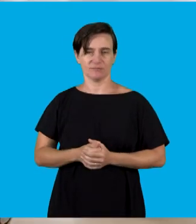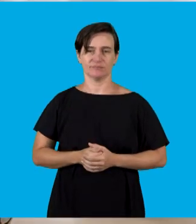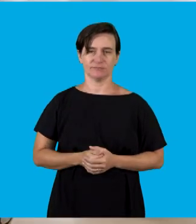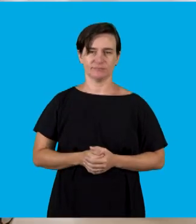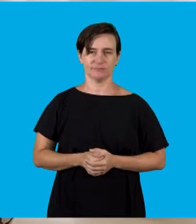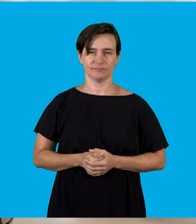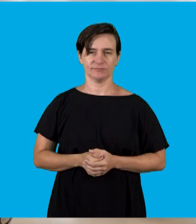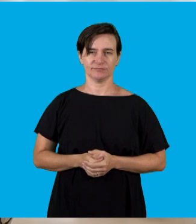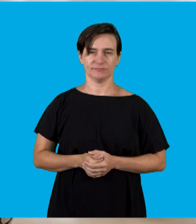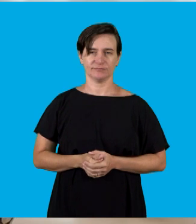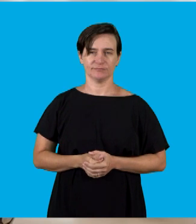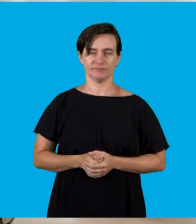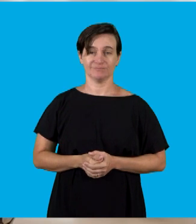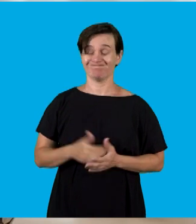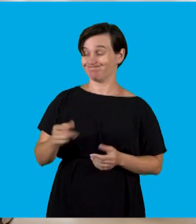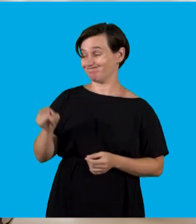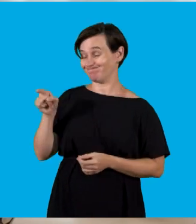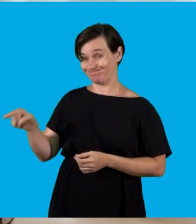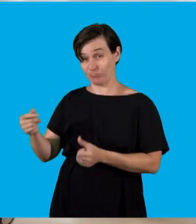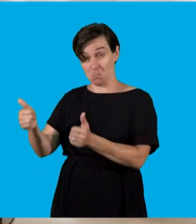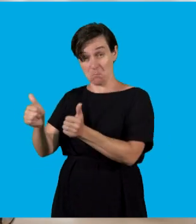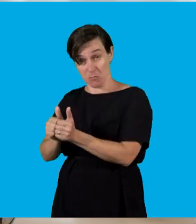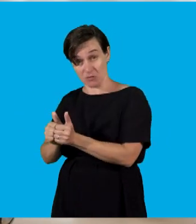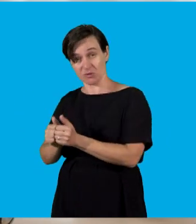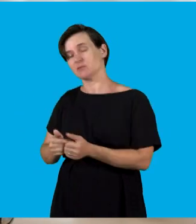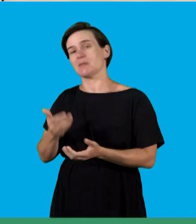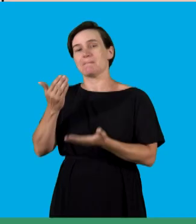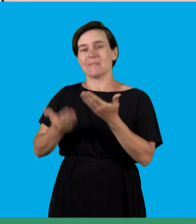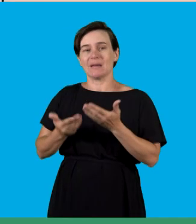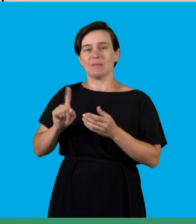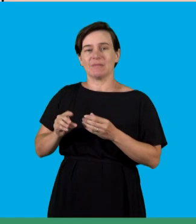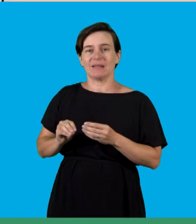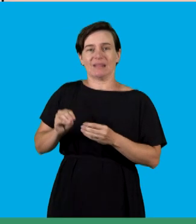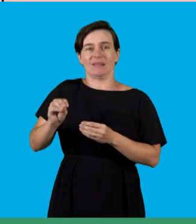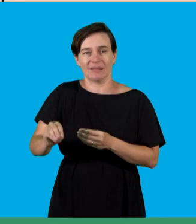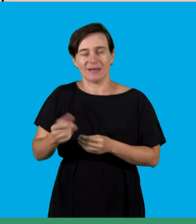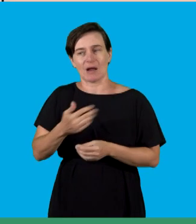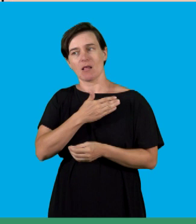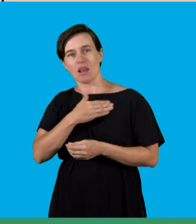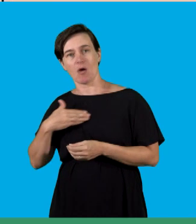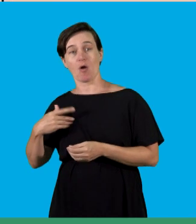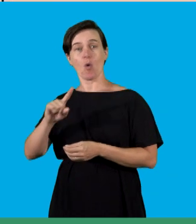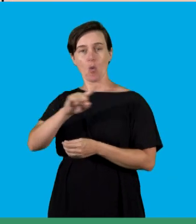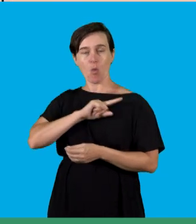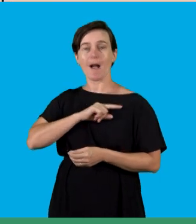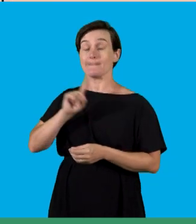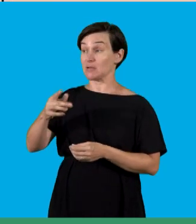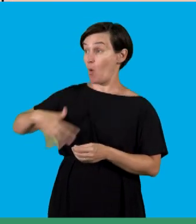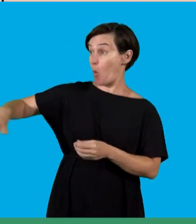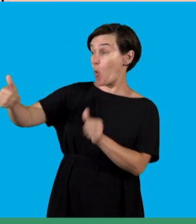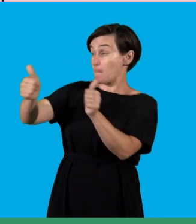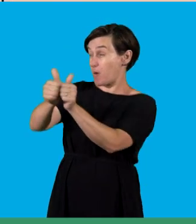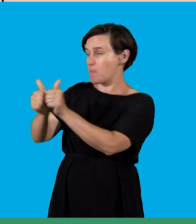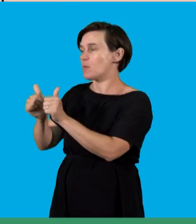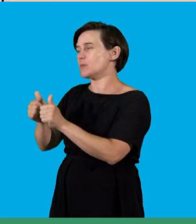person who takes the decisions. Whereas in a partnership, there may be a delay in decision making since the input of